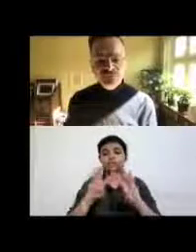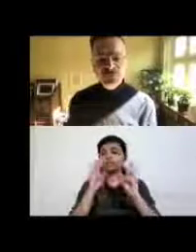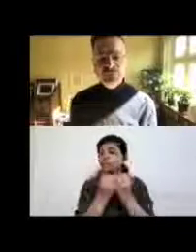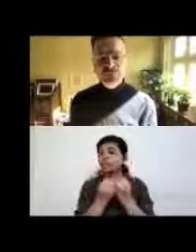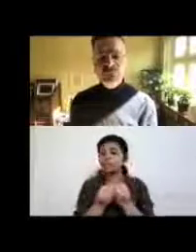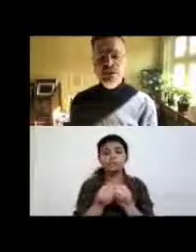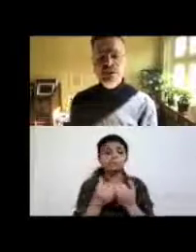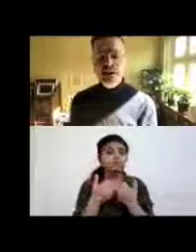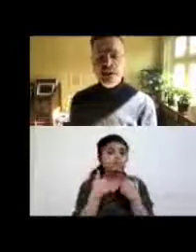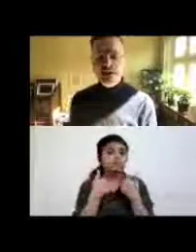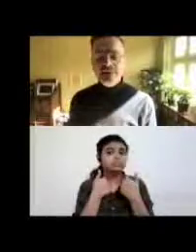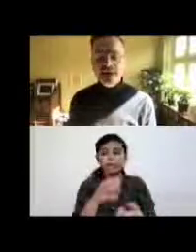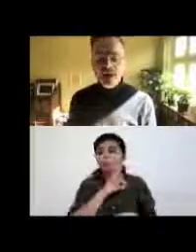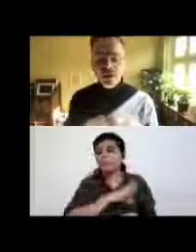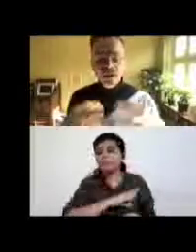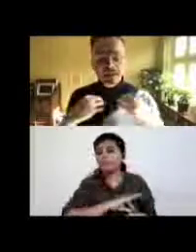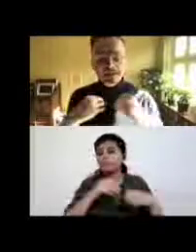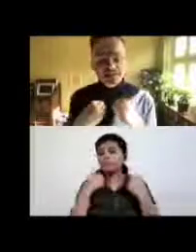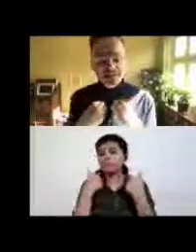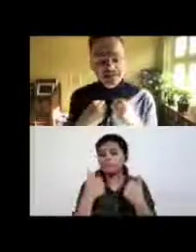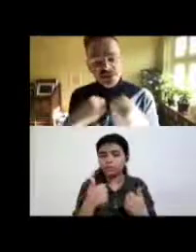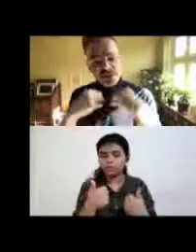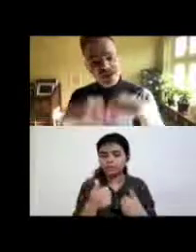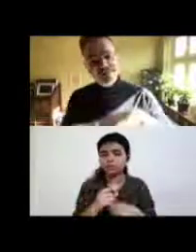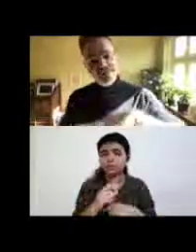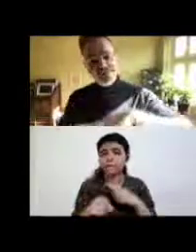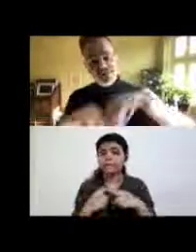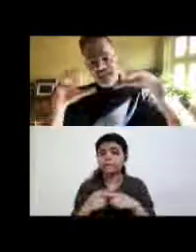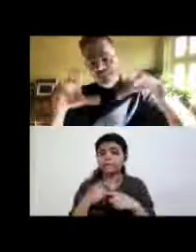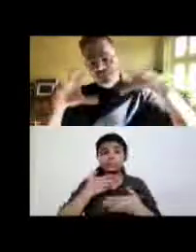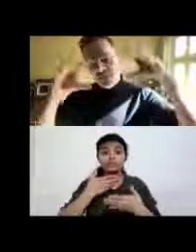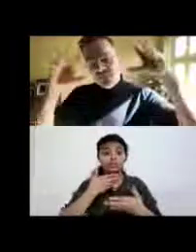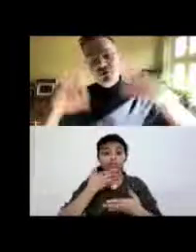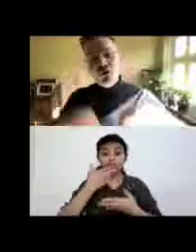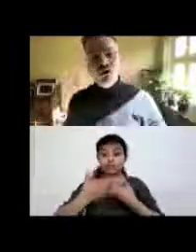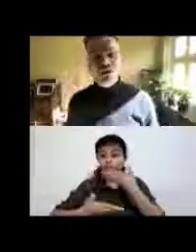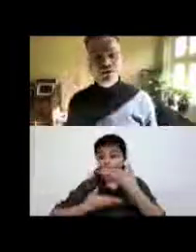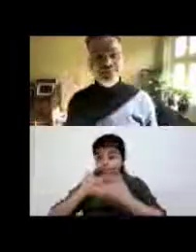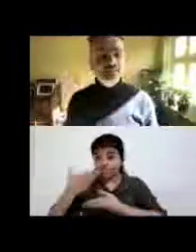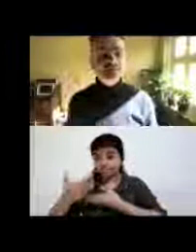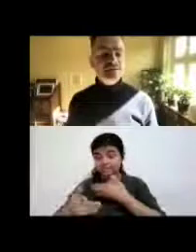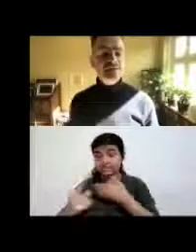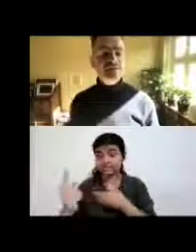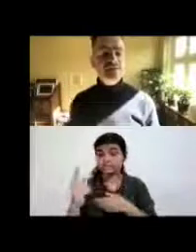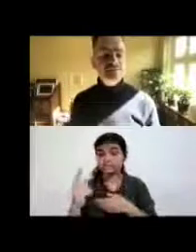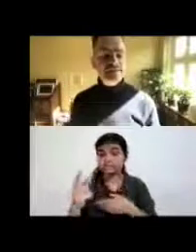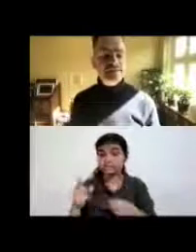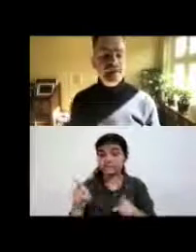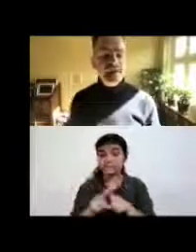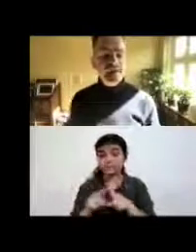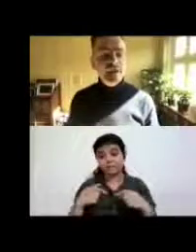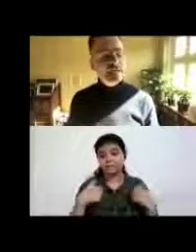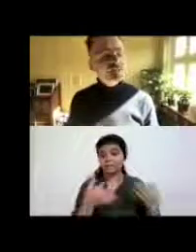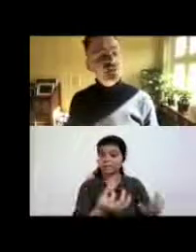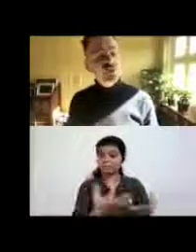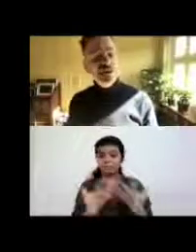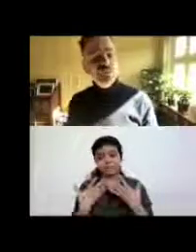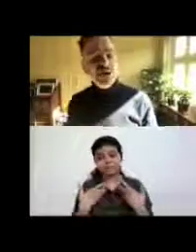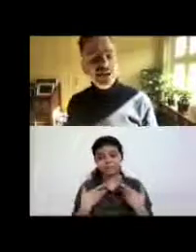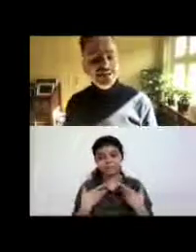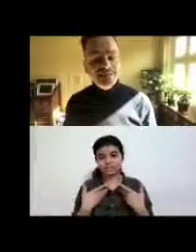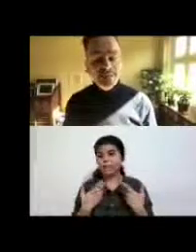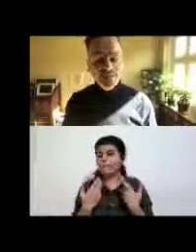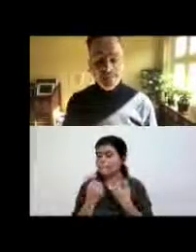unbelievably fruitful and are teaching us, even if we call ourselves specialists, in so